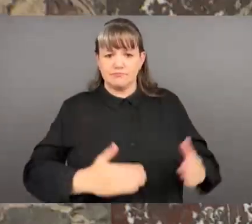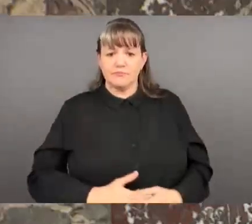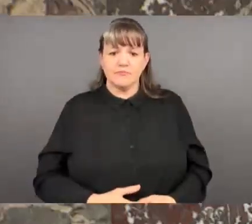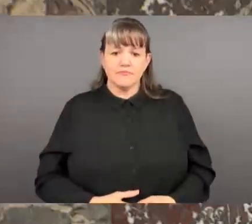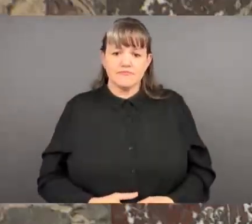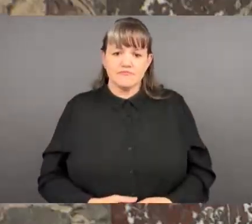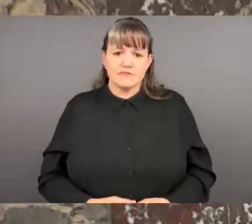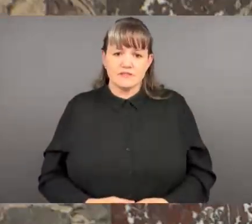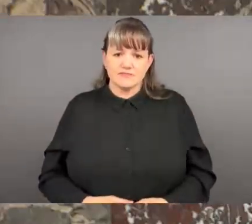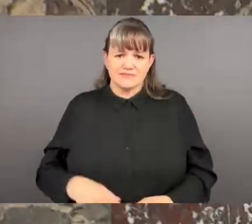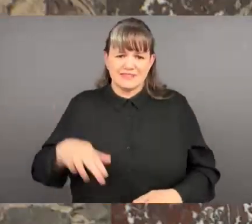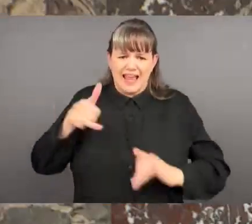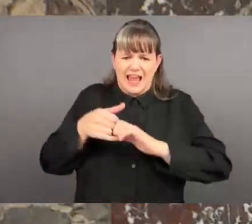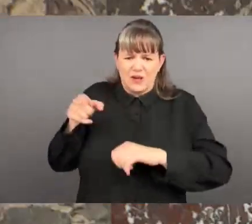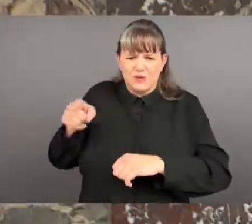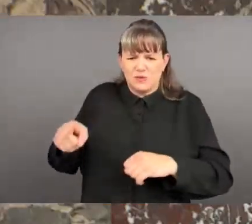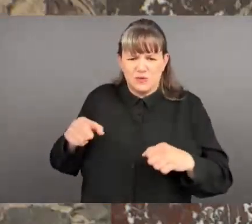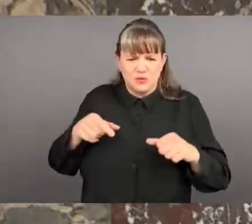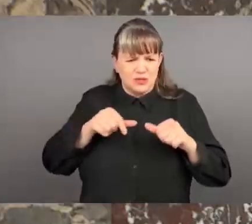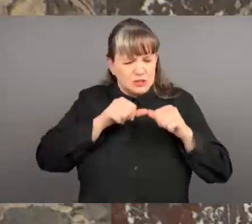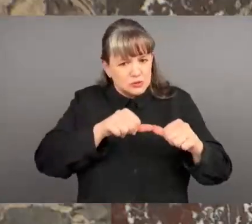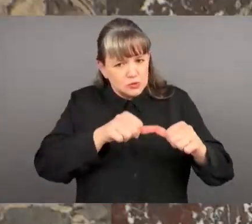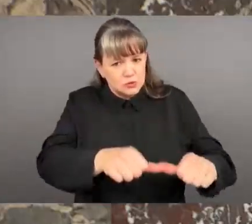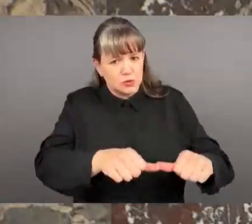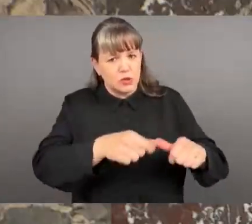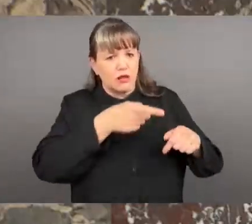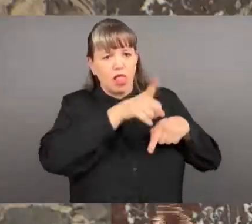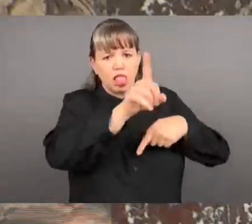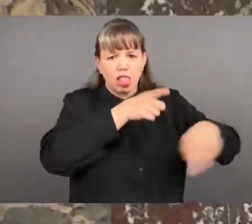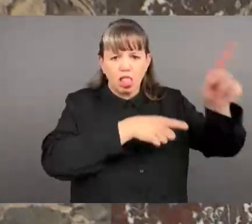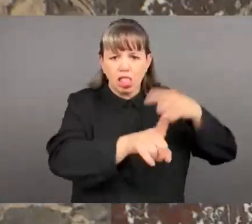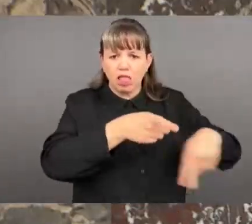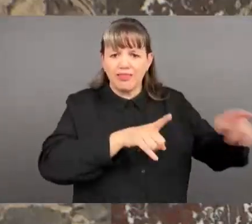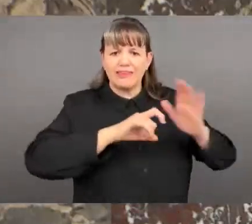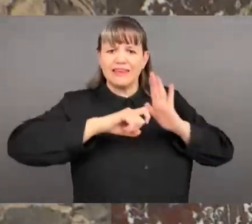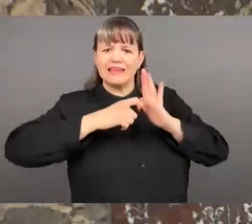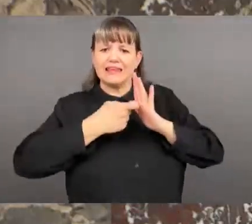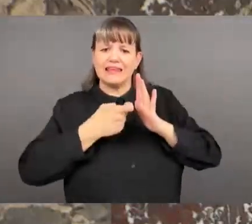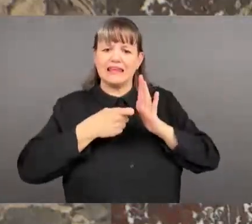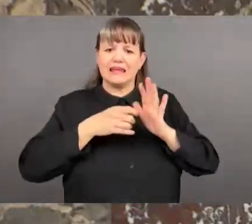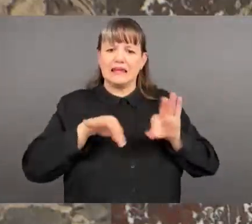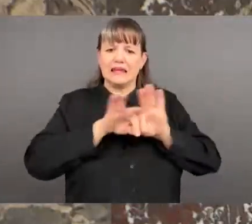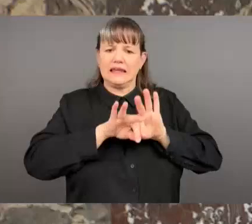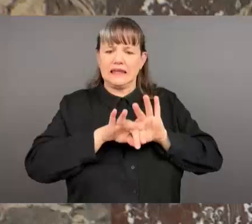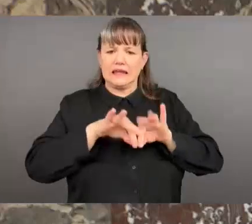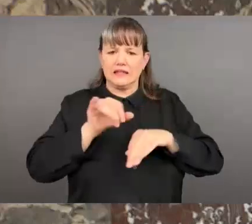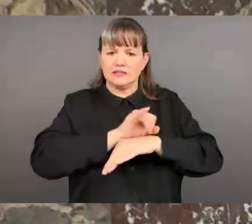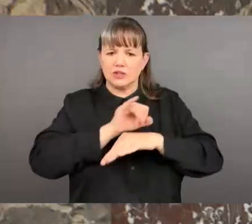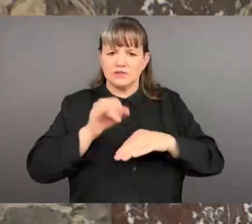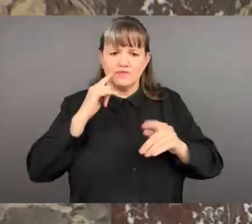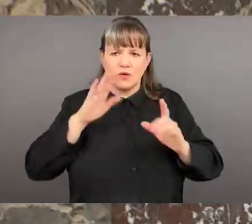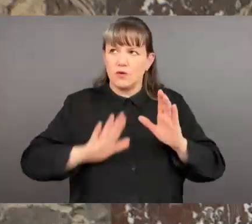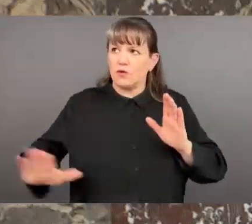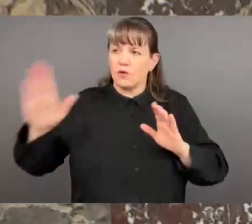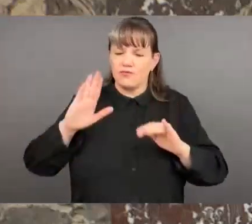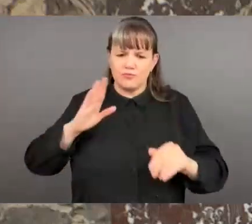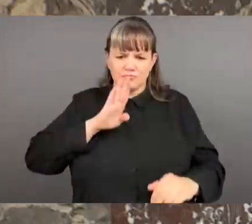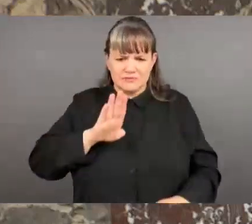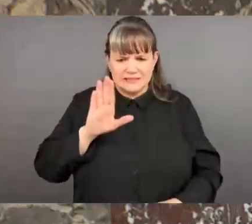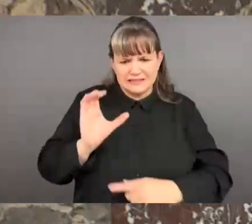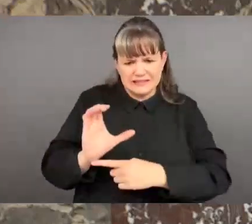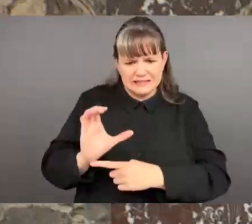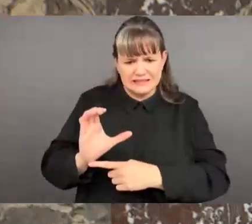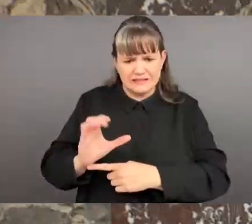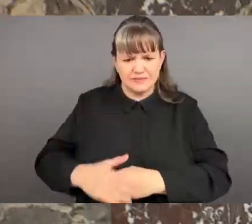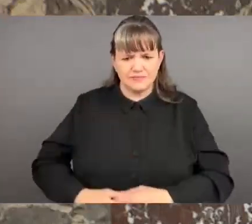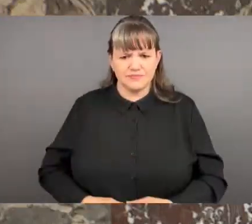this place. You won't get this province ahead by double dipping on salaries, member for Langley Walnut Grove, by advocating